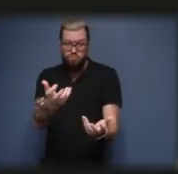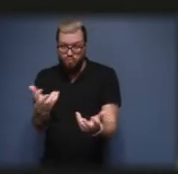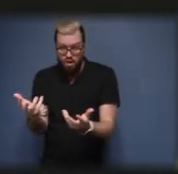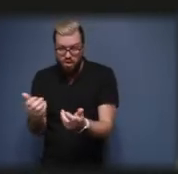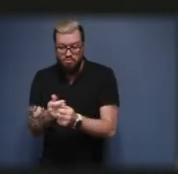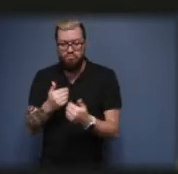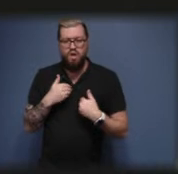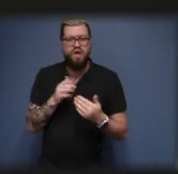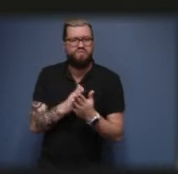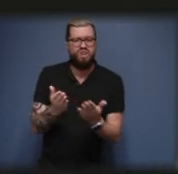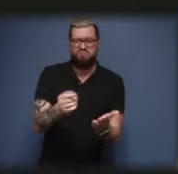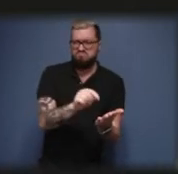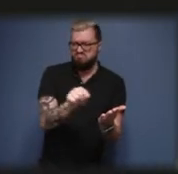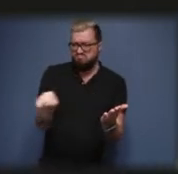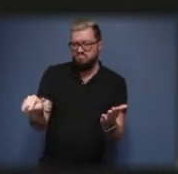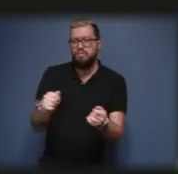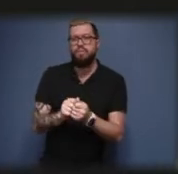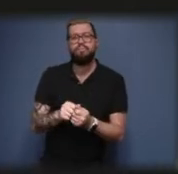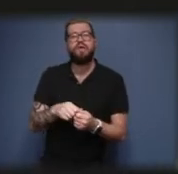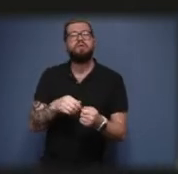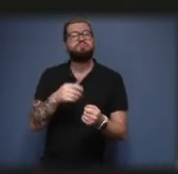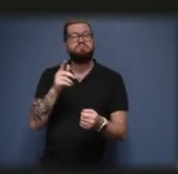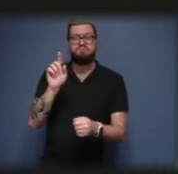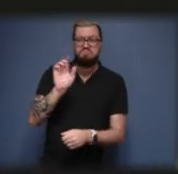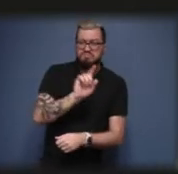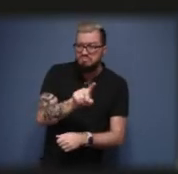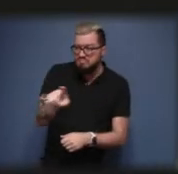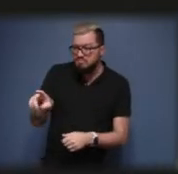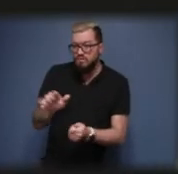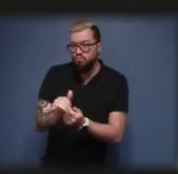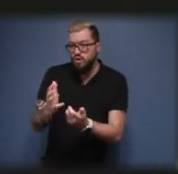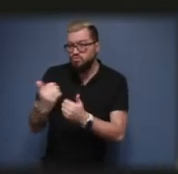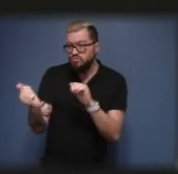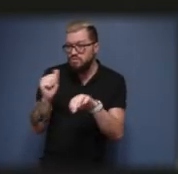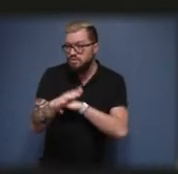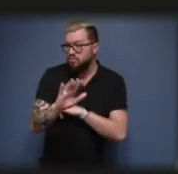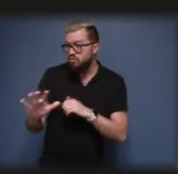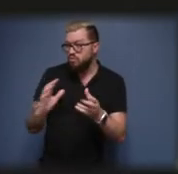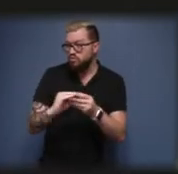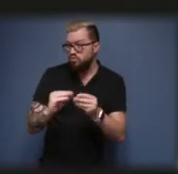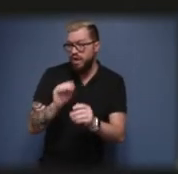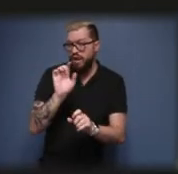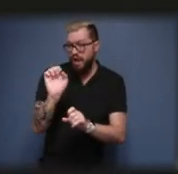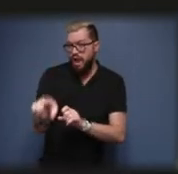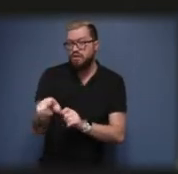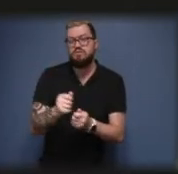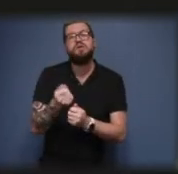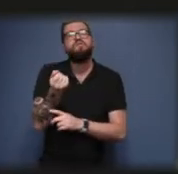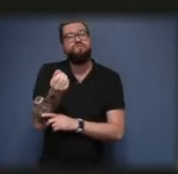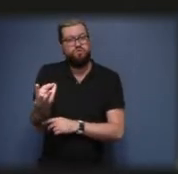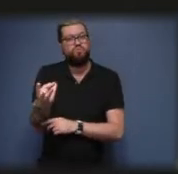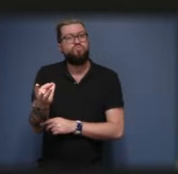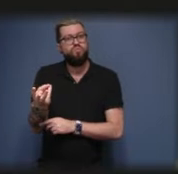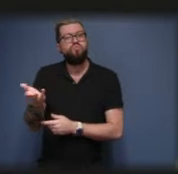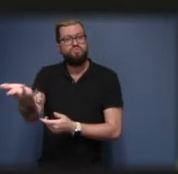one, and asked if anybody else would want to submit their story. And we did receive a few.